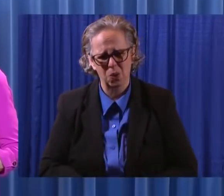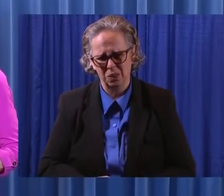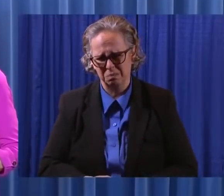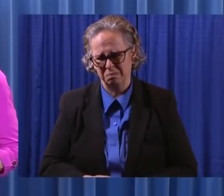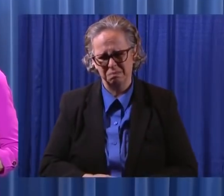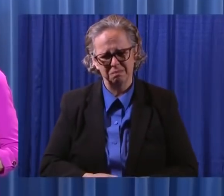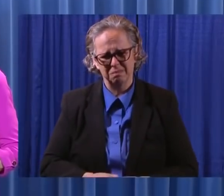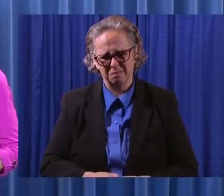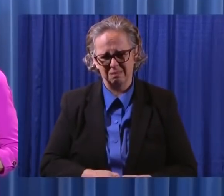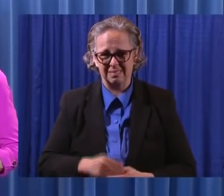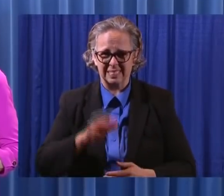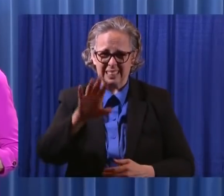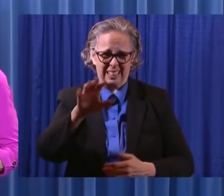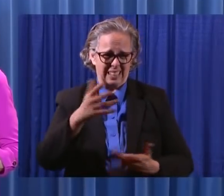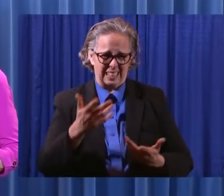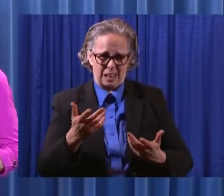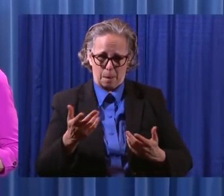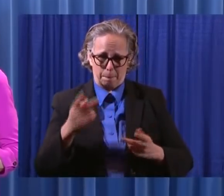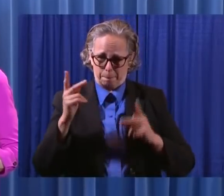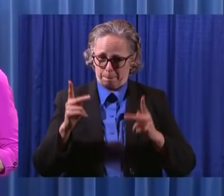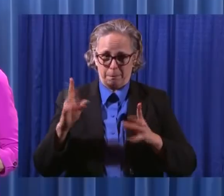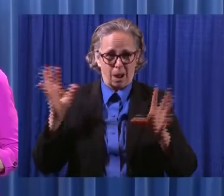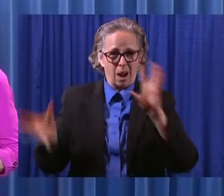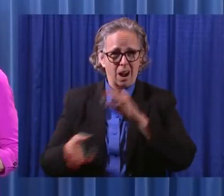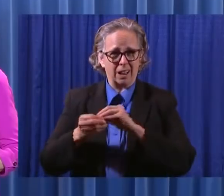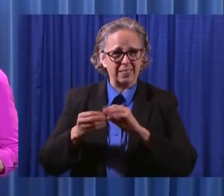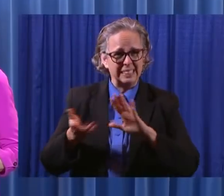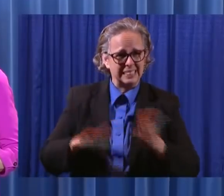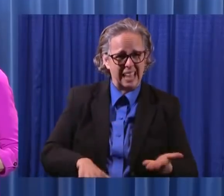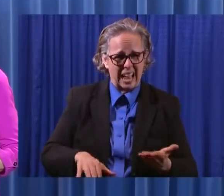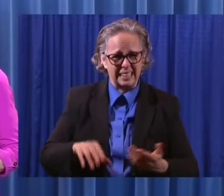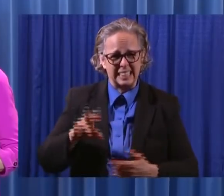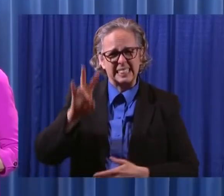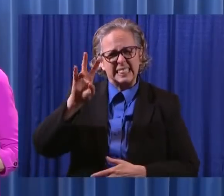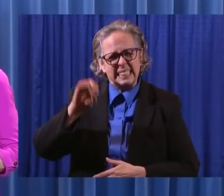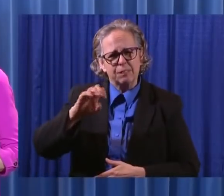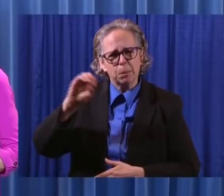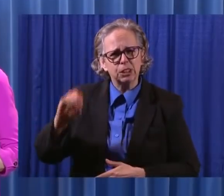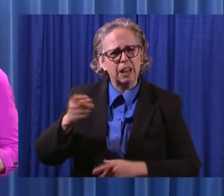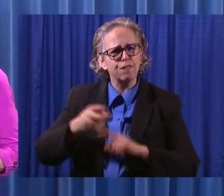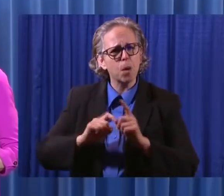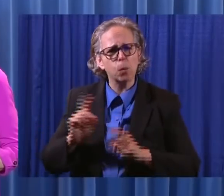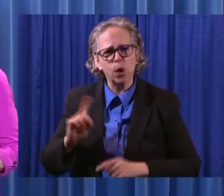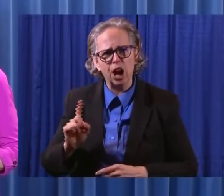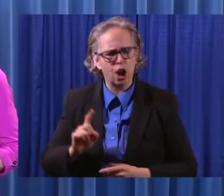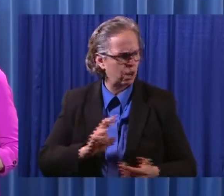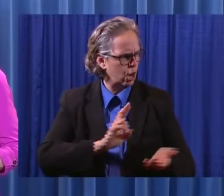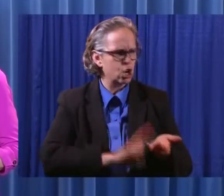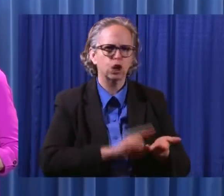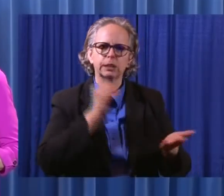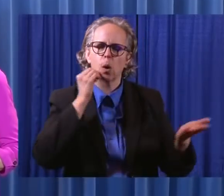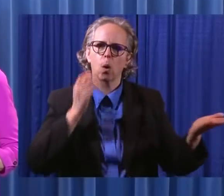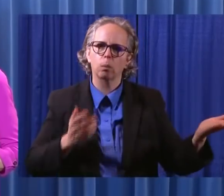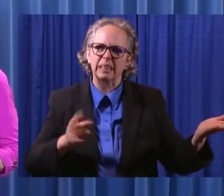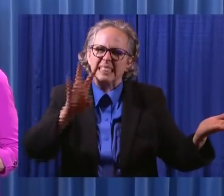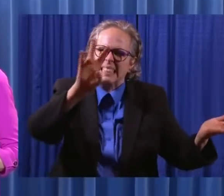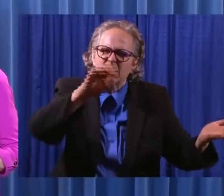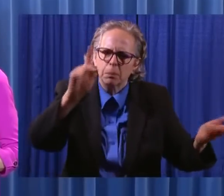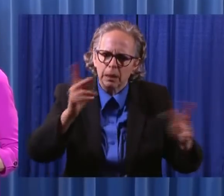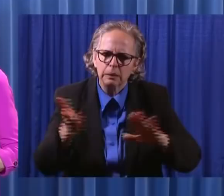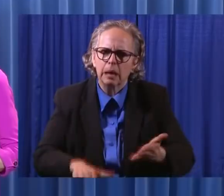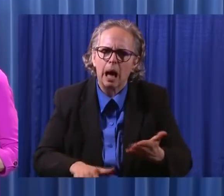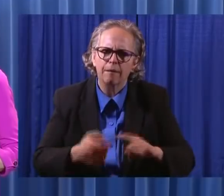lost in this have been in nursing homes, congregate care settings. So we know how fast it